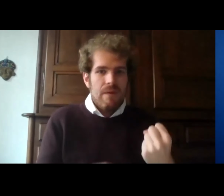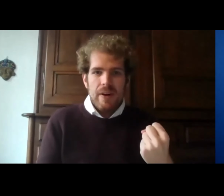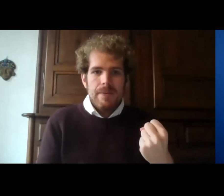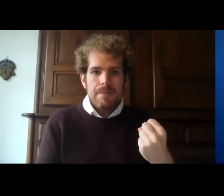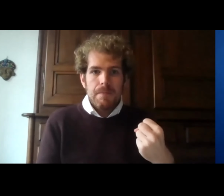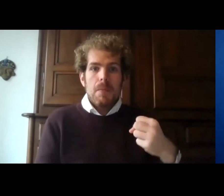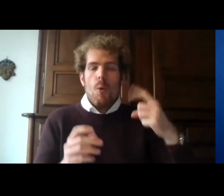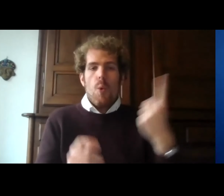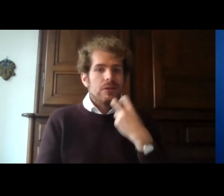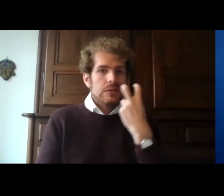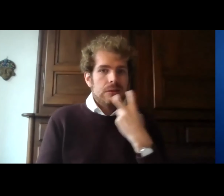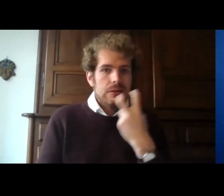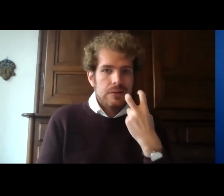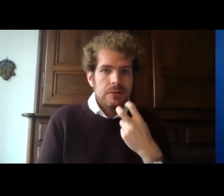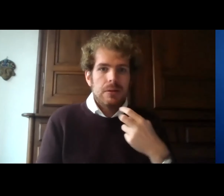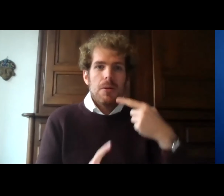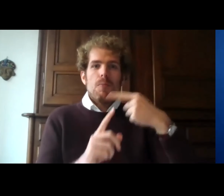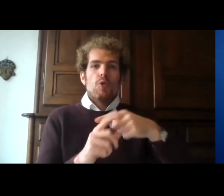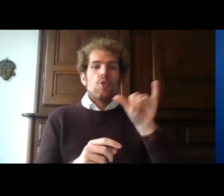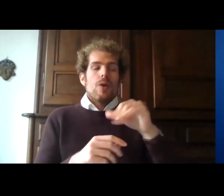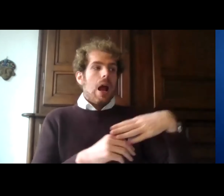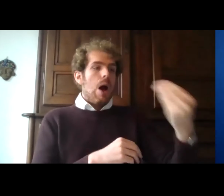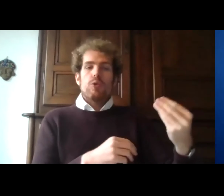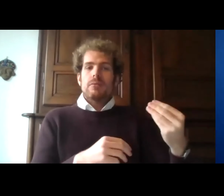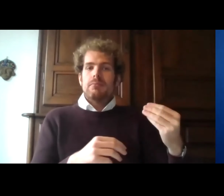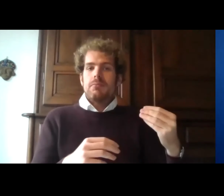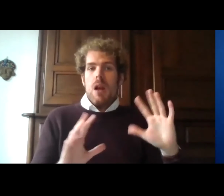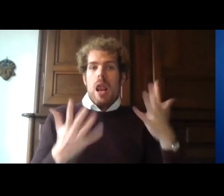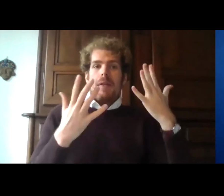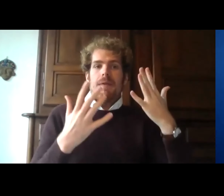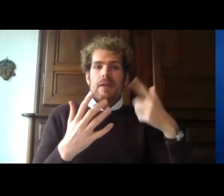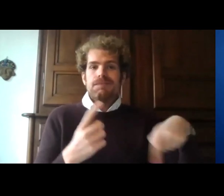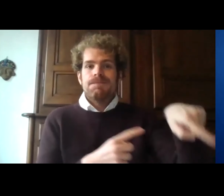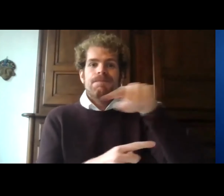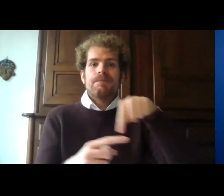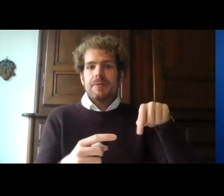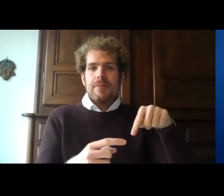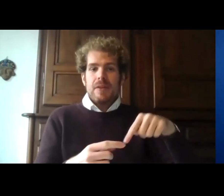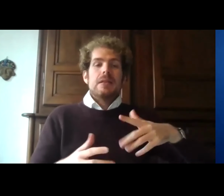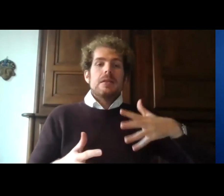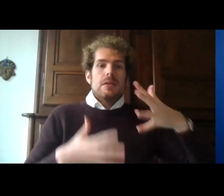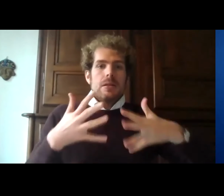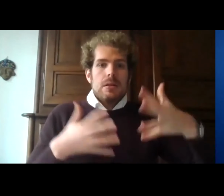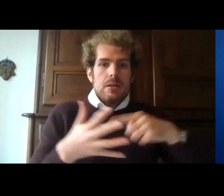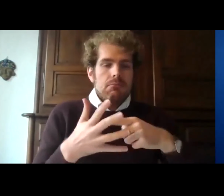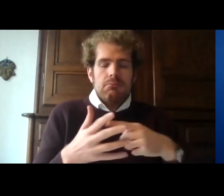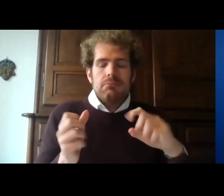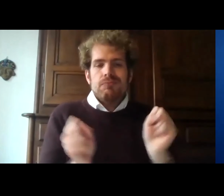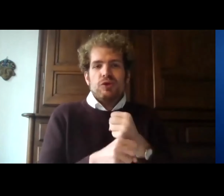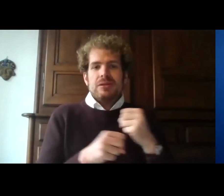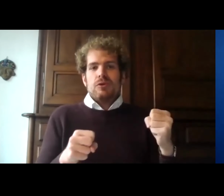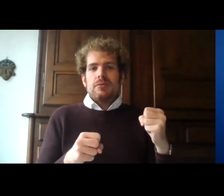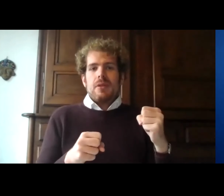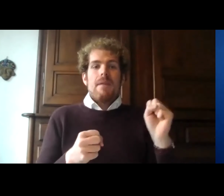and has massively impacted deaf people's education, where they've been forced to learn through auditory and oral methods instead of